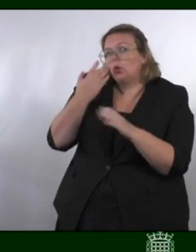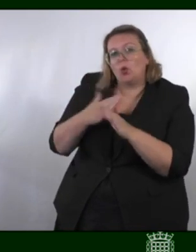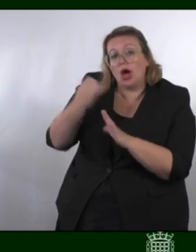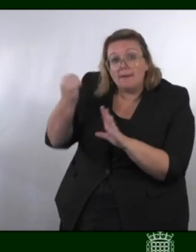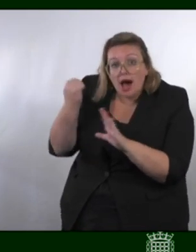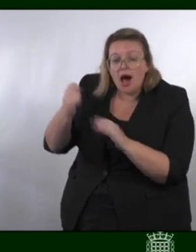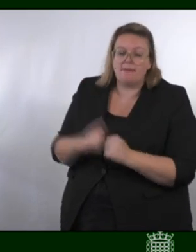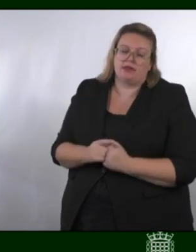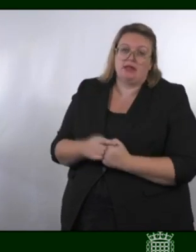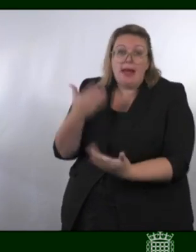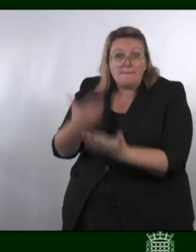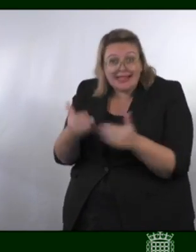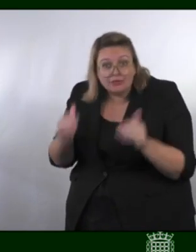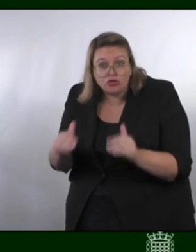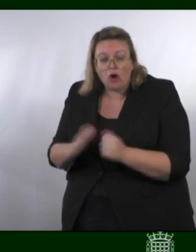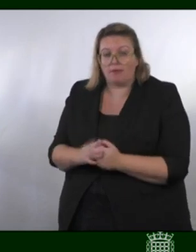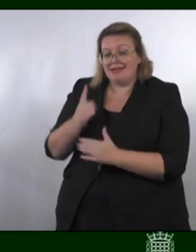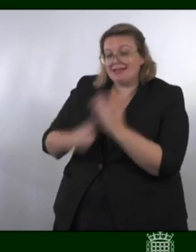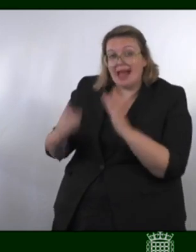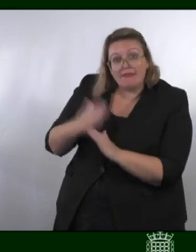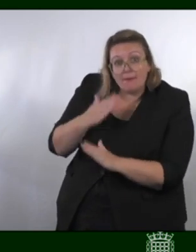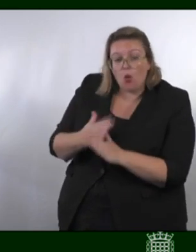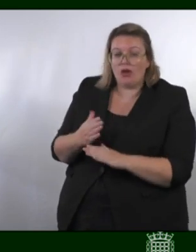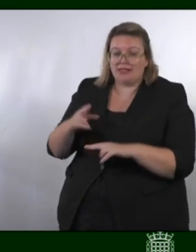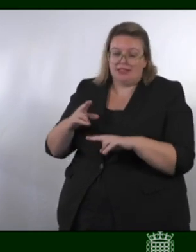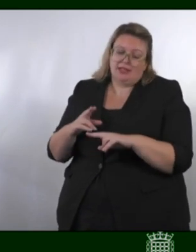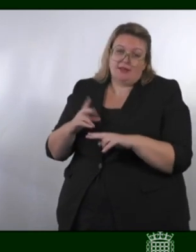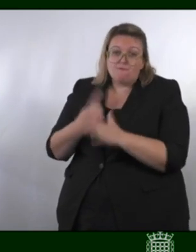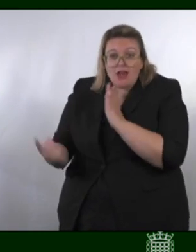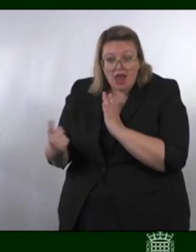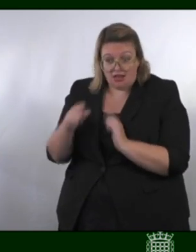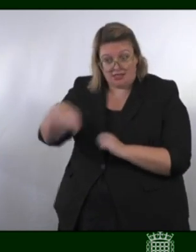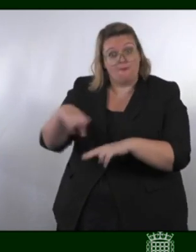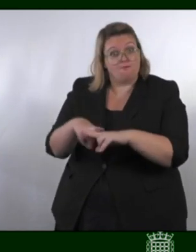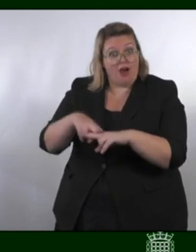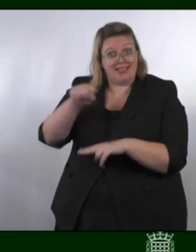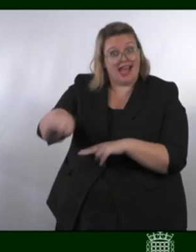the self-employed and freelancers, will either be out of work or face significant pay cuts.